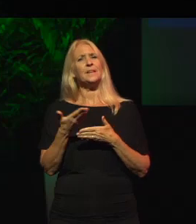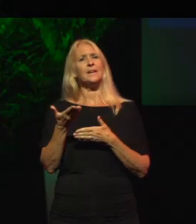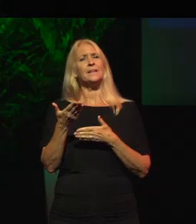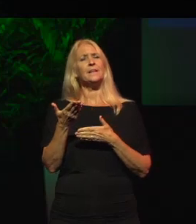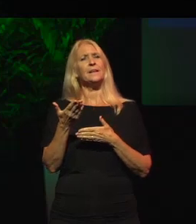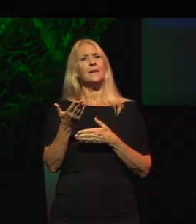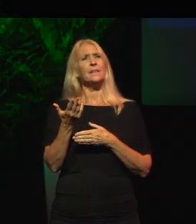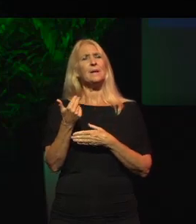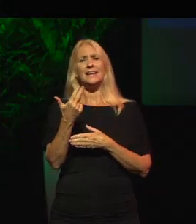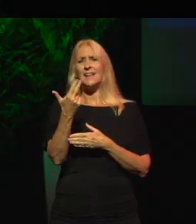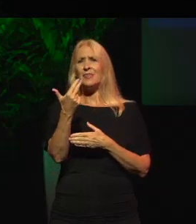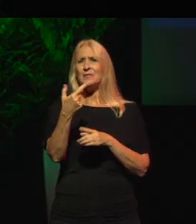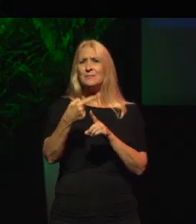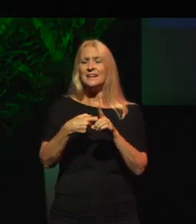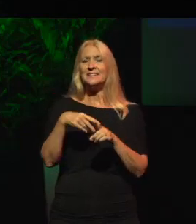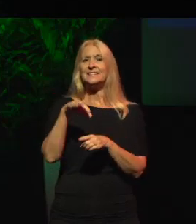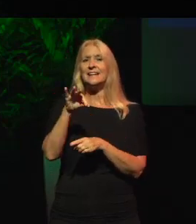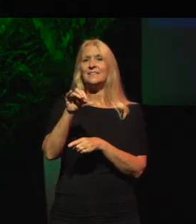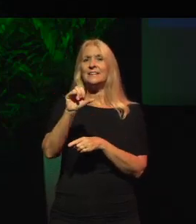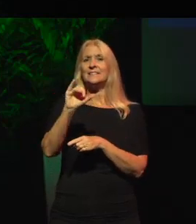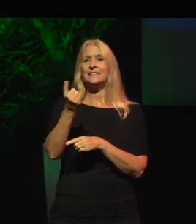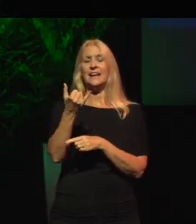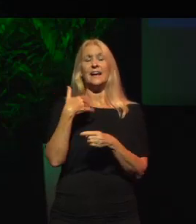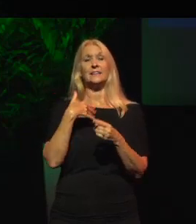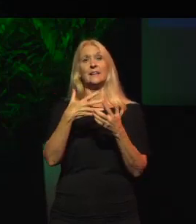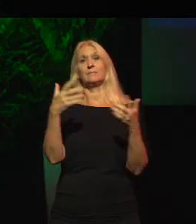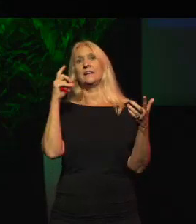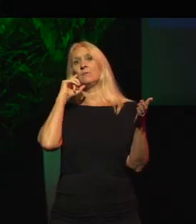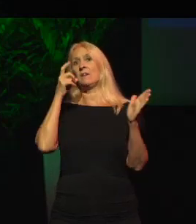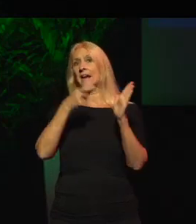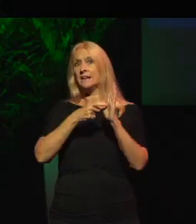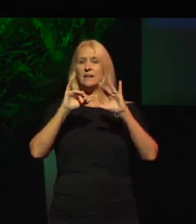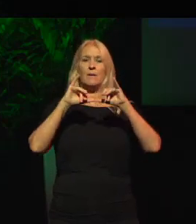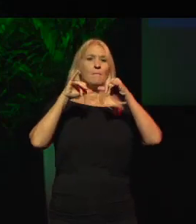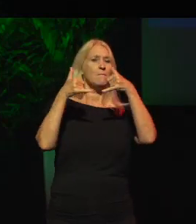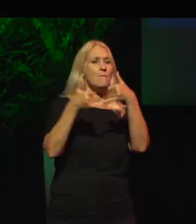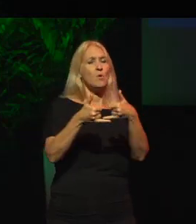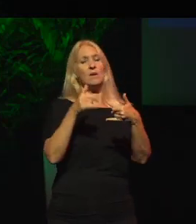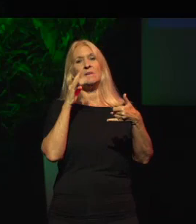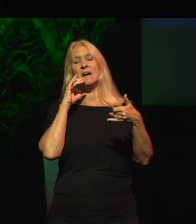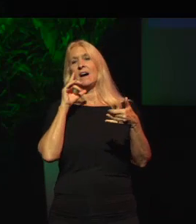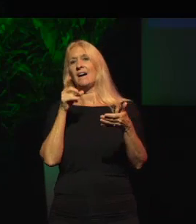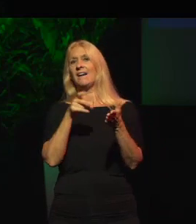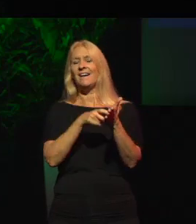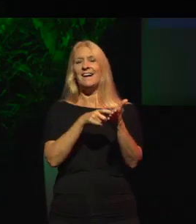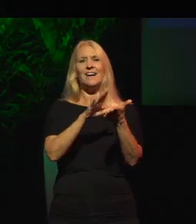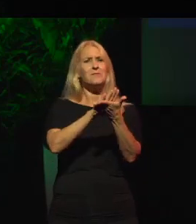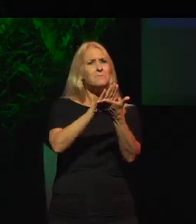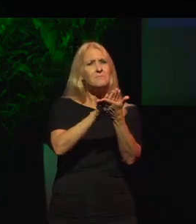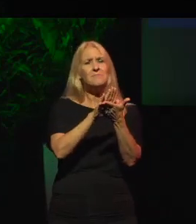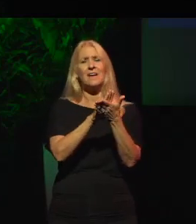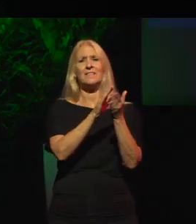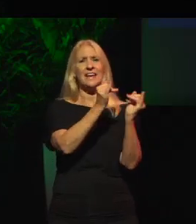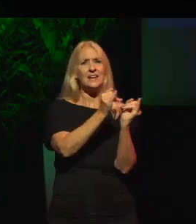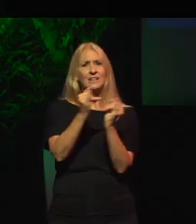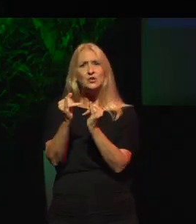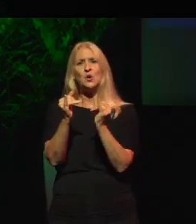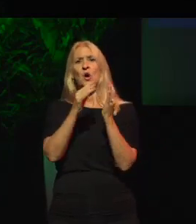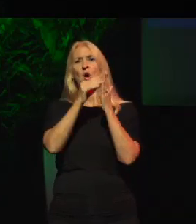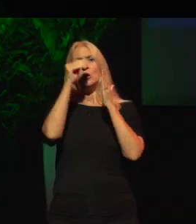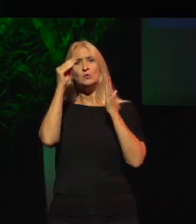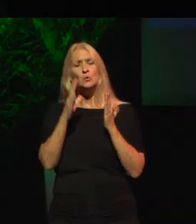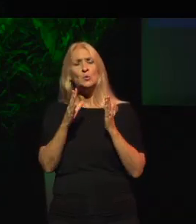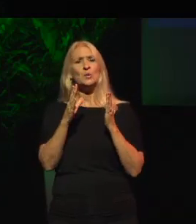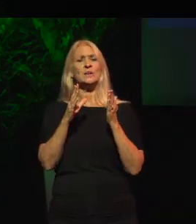months, FSCJ has received recognitions, awards, and points of distinction at the individual level, at the student